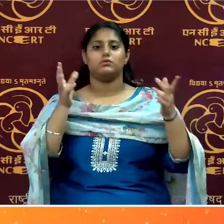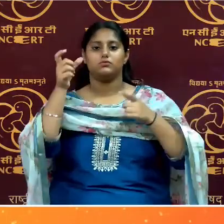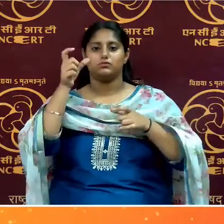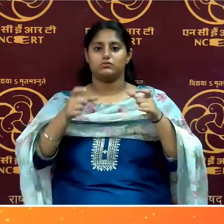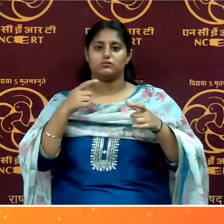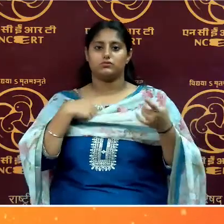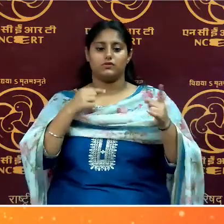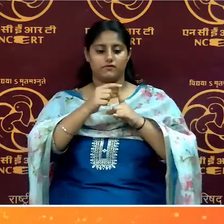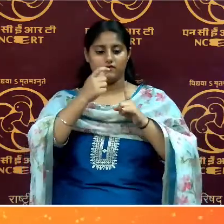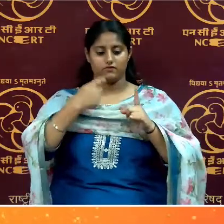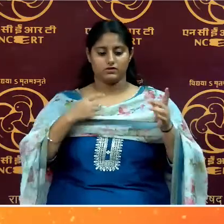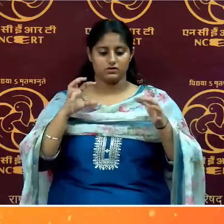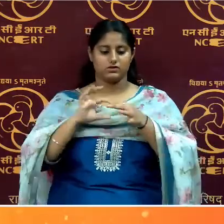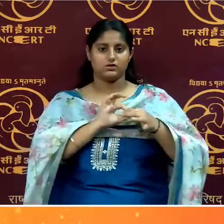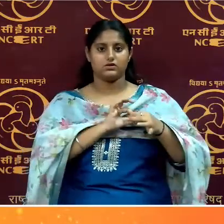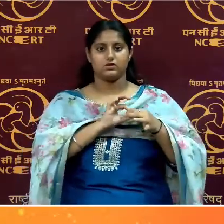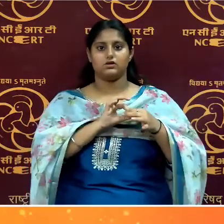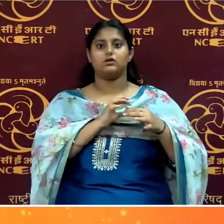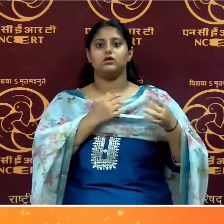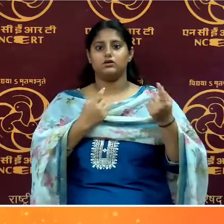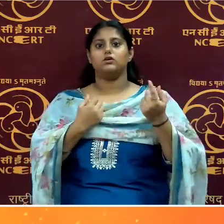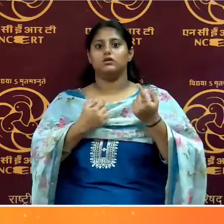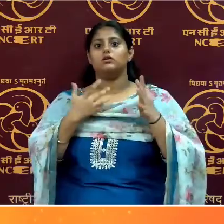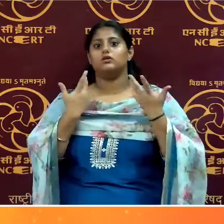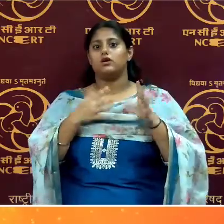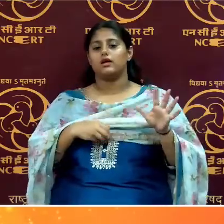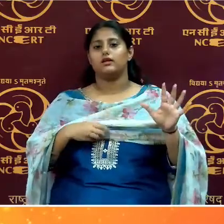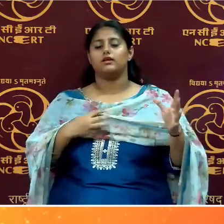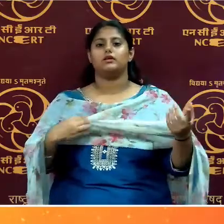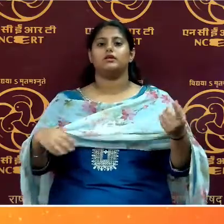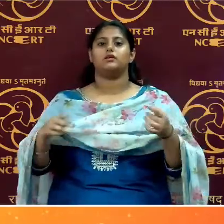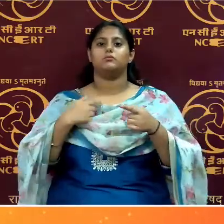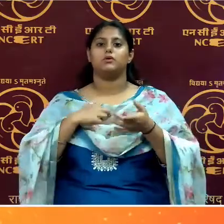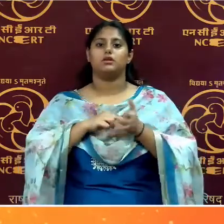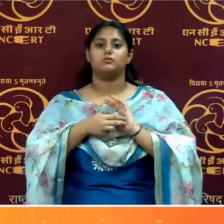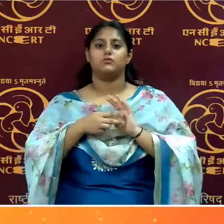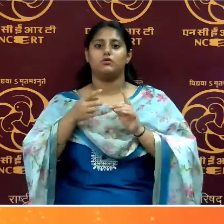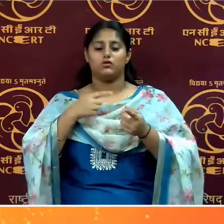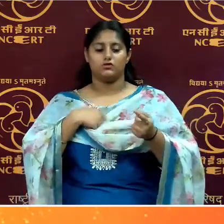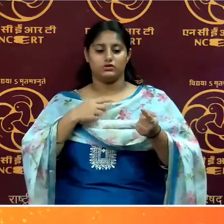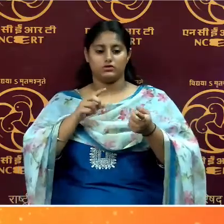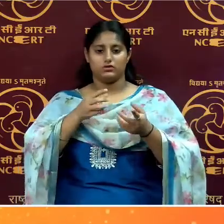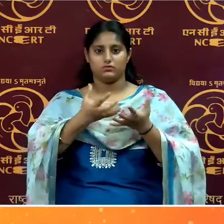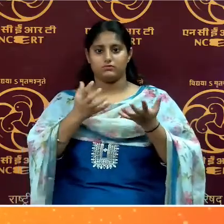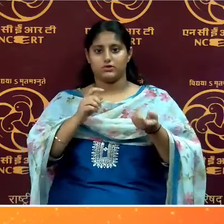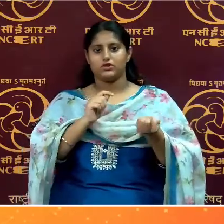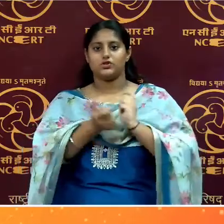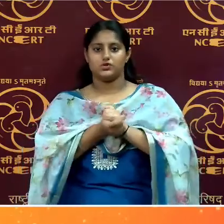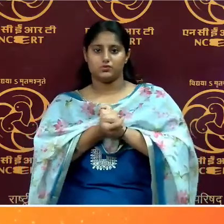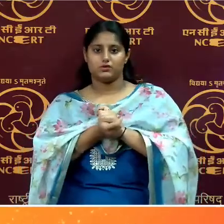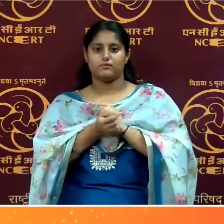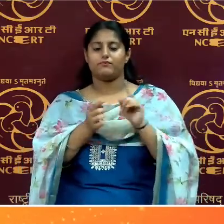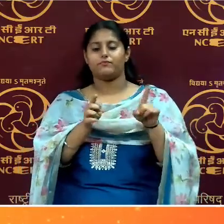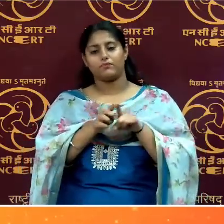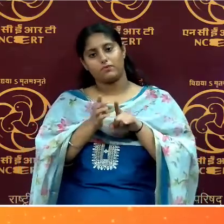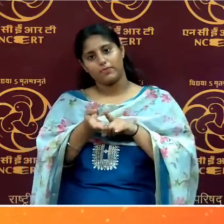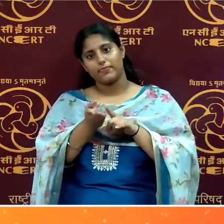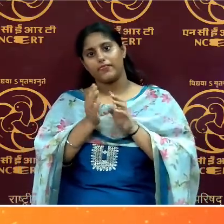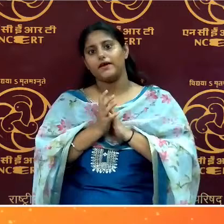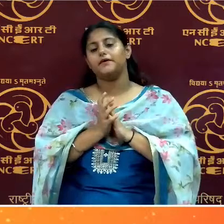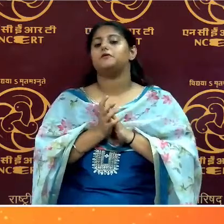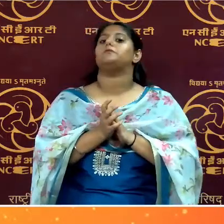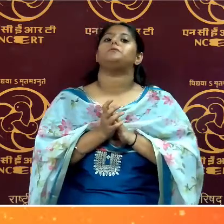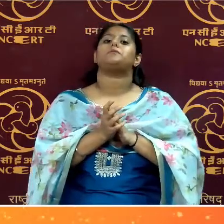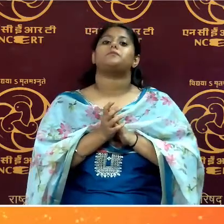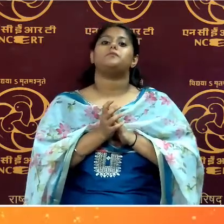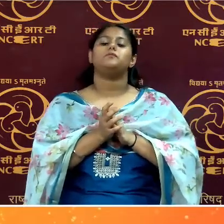in physical contact with each other, wherein this contact force takes place. So, frictional force is the example of it, right? We have seen